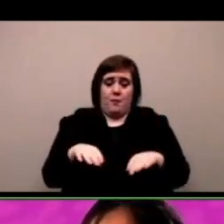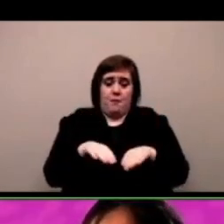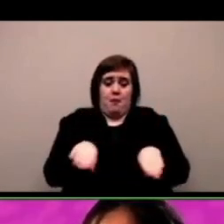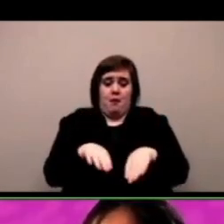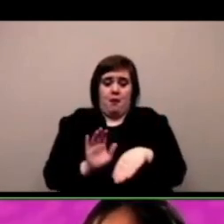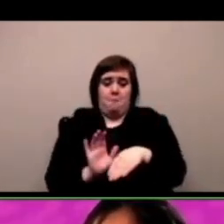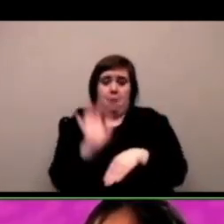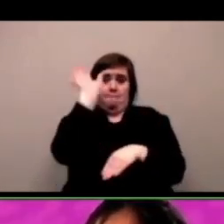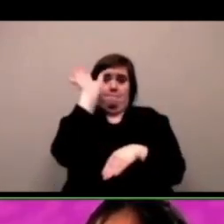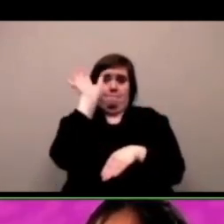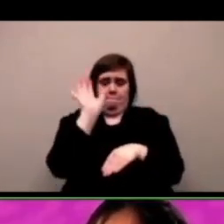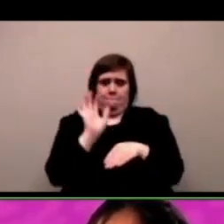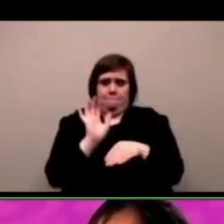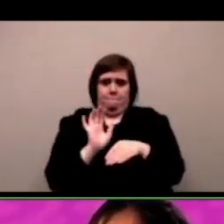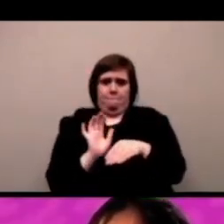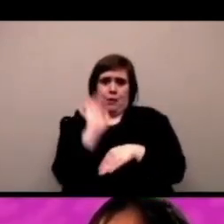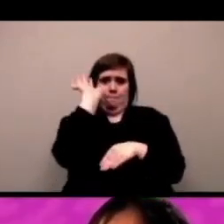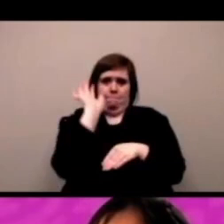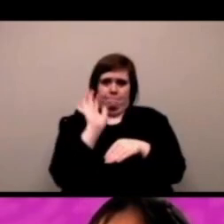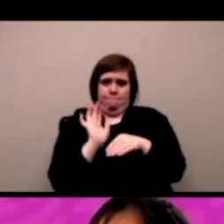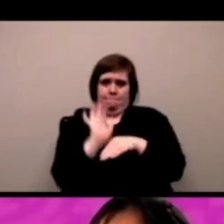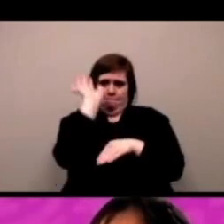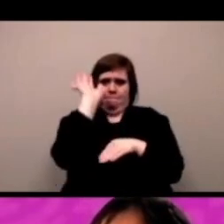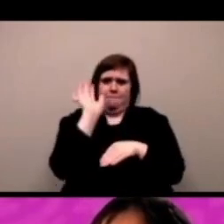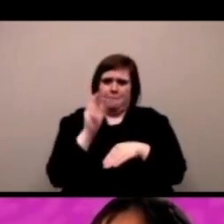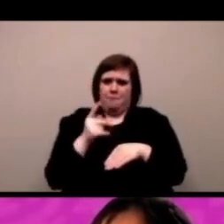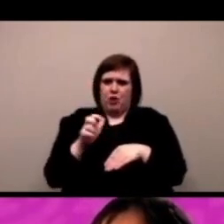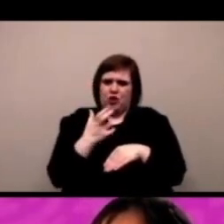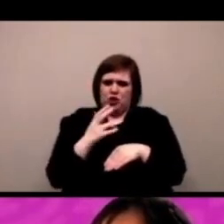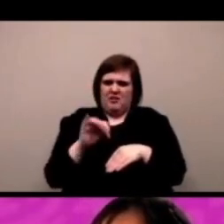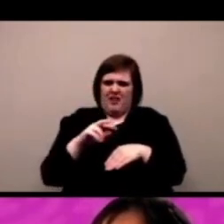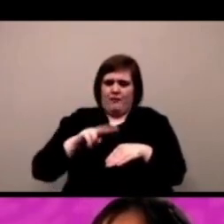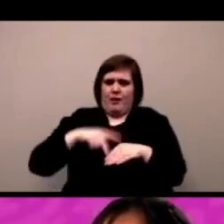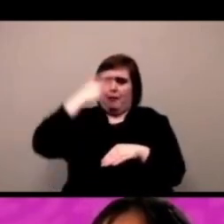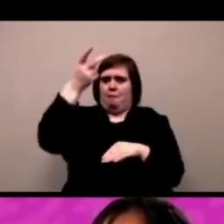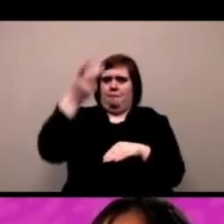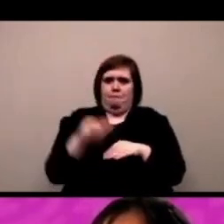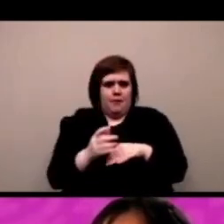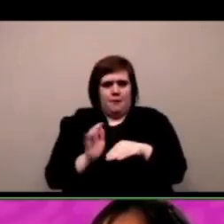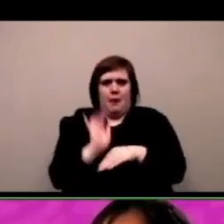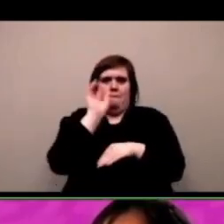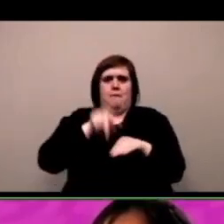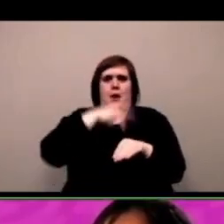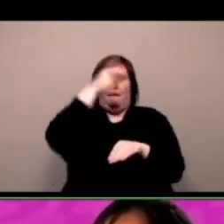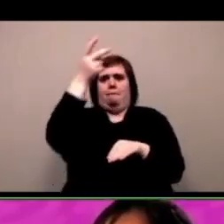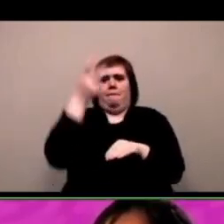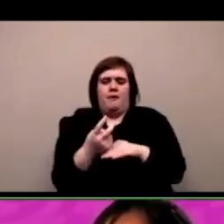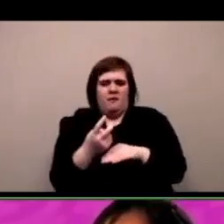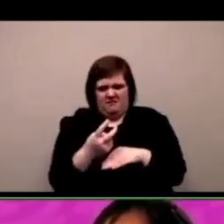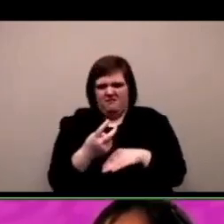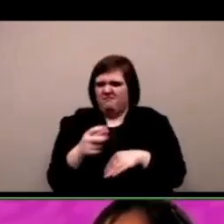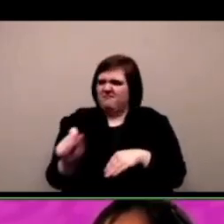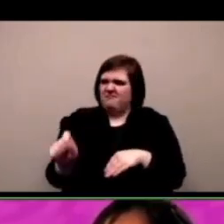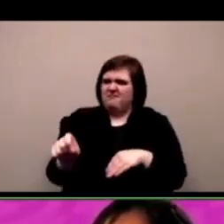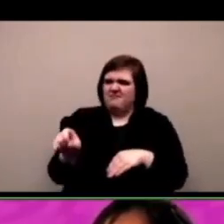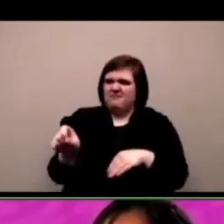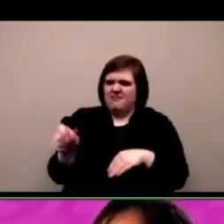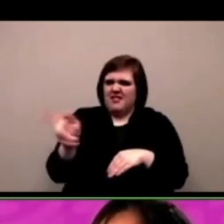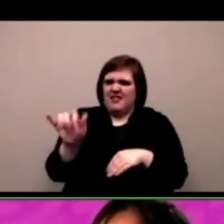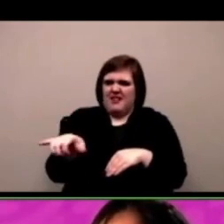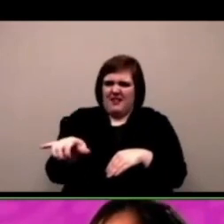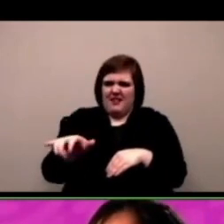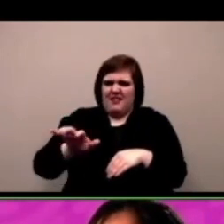and sent into the air. Kind of tumbling. Yeah, it's kind of like,